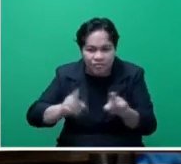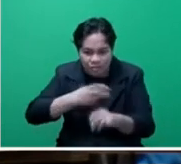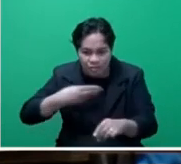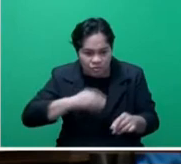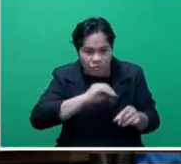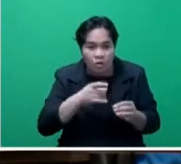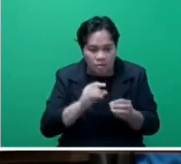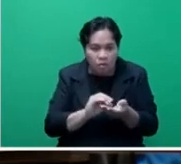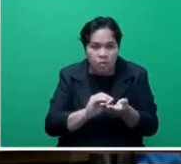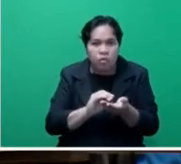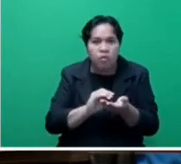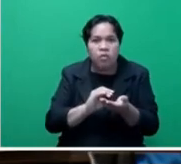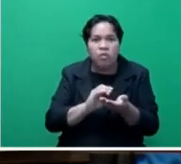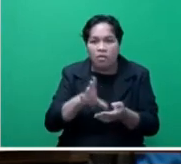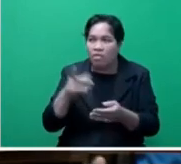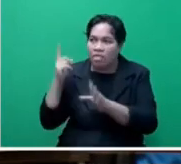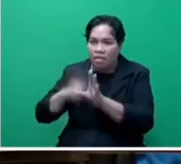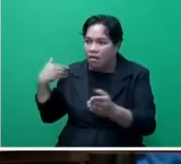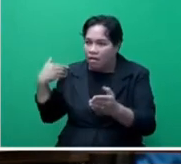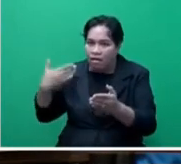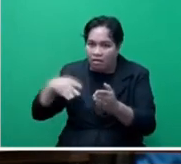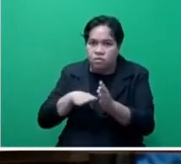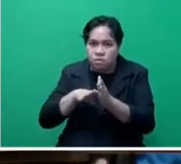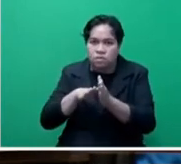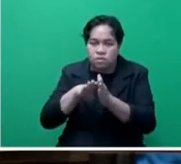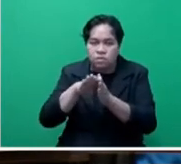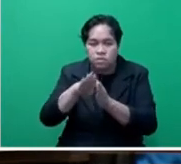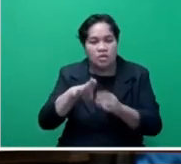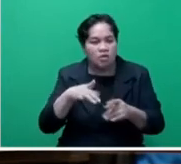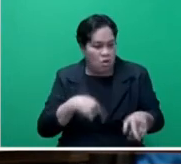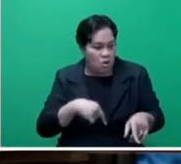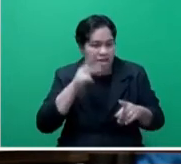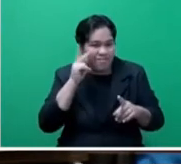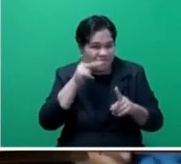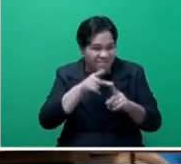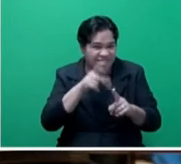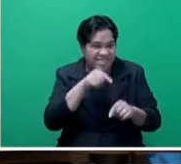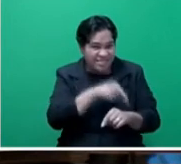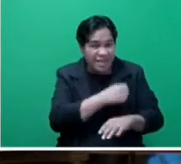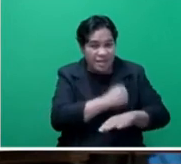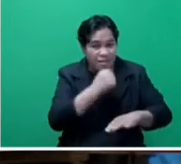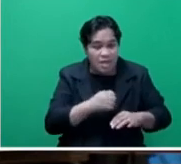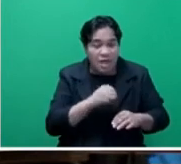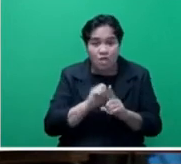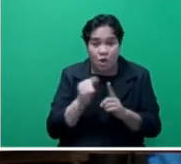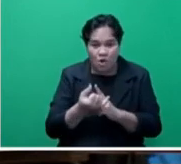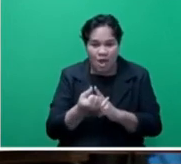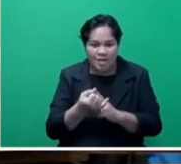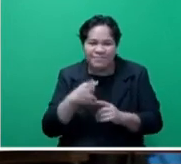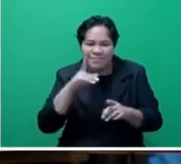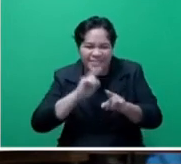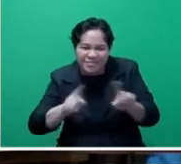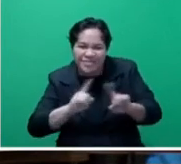and was not compromised post-COVID. The areas of focus for the government include social protection schemes for persons with